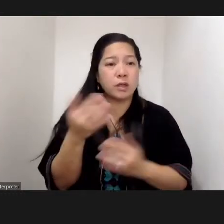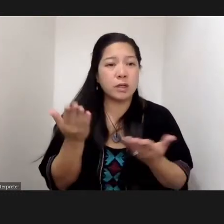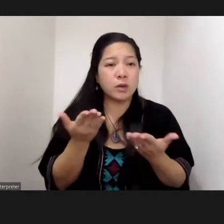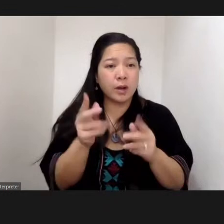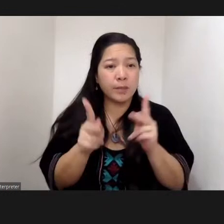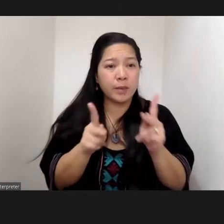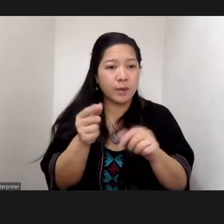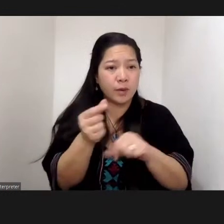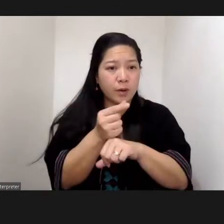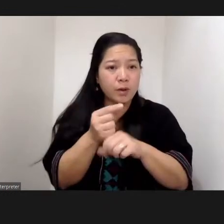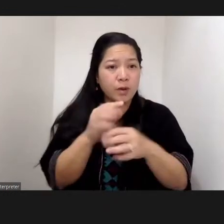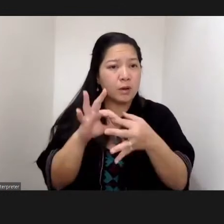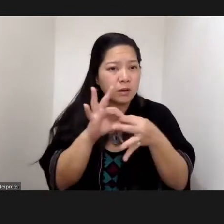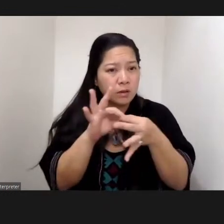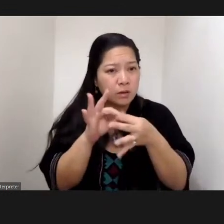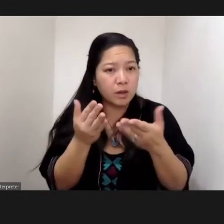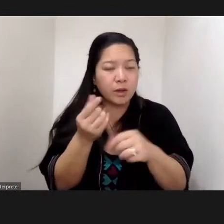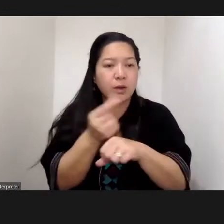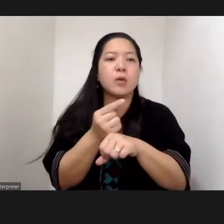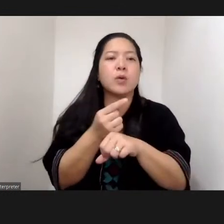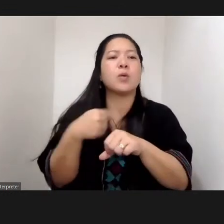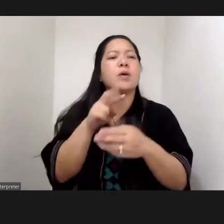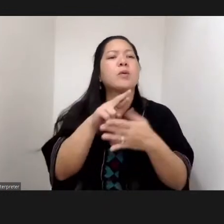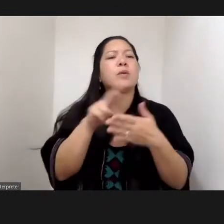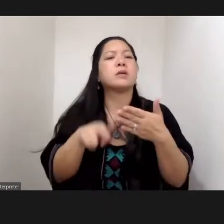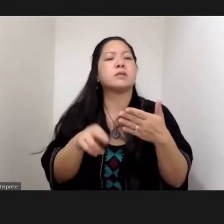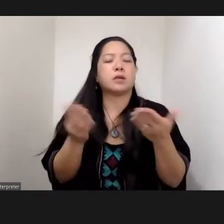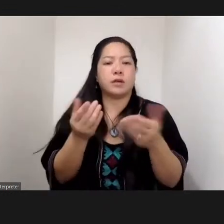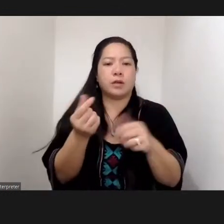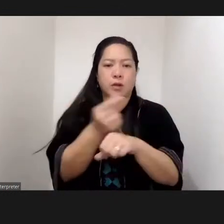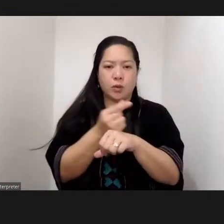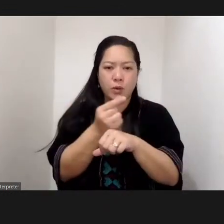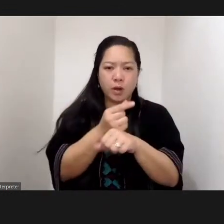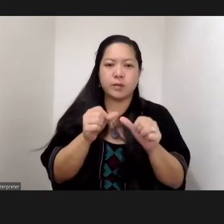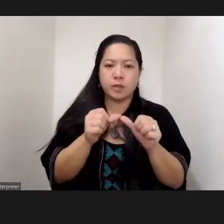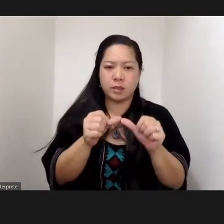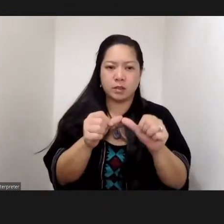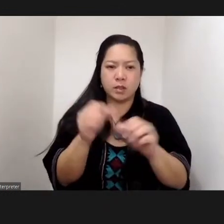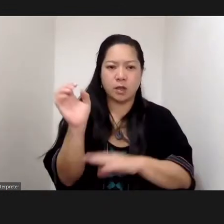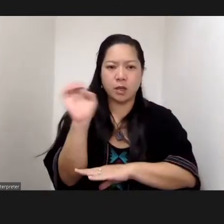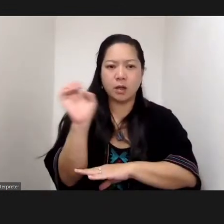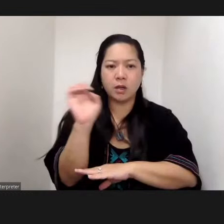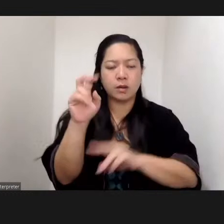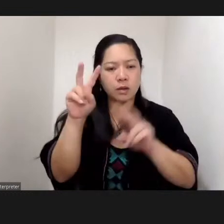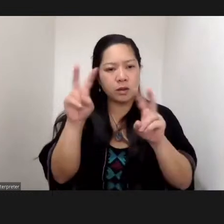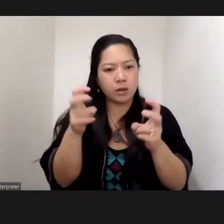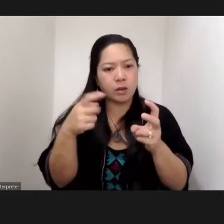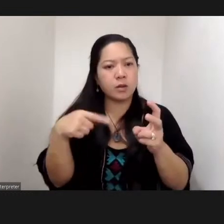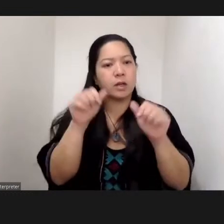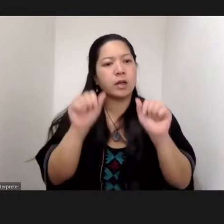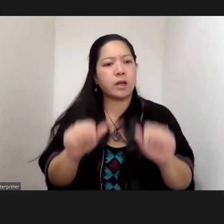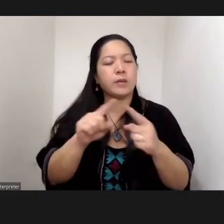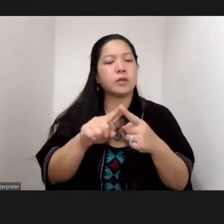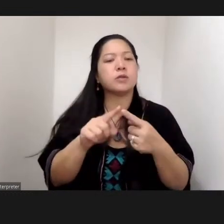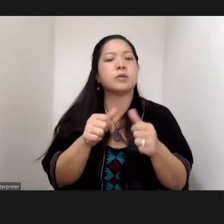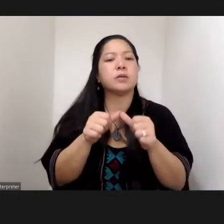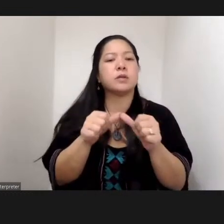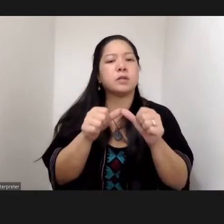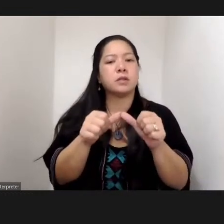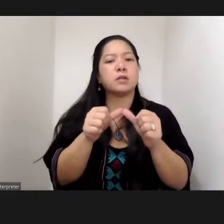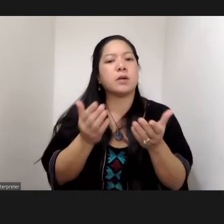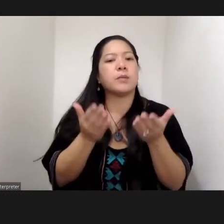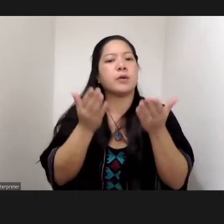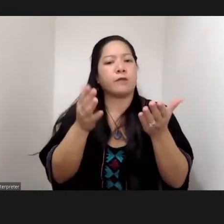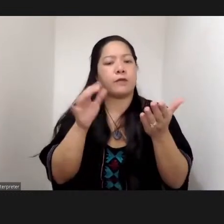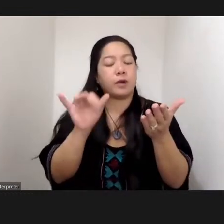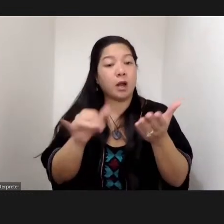people. As a result of Guam's sustained emergency status, we are able to continue providing